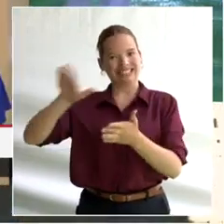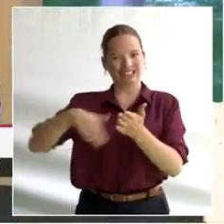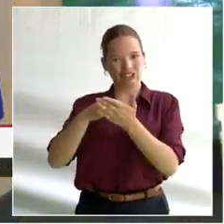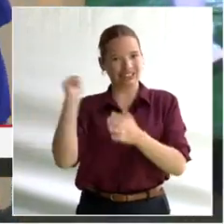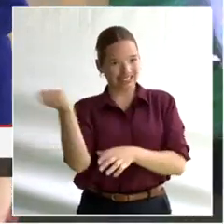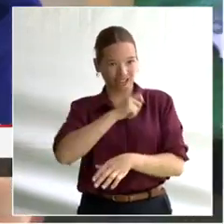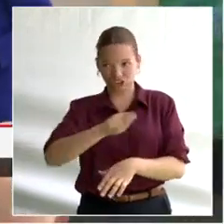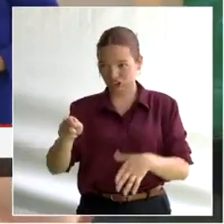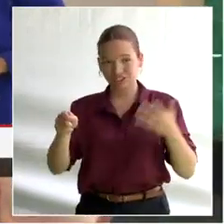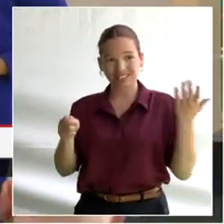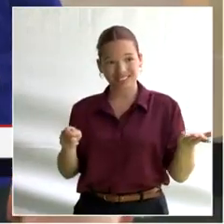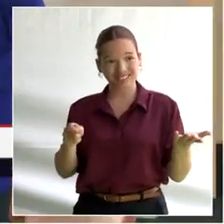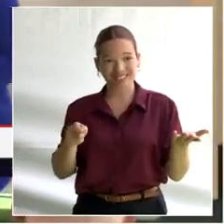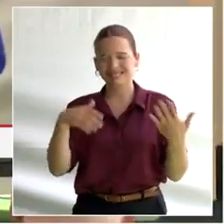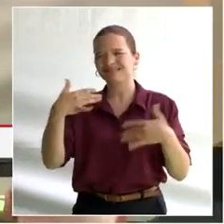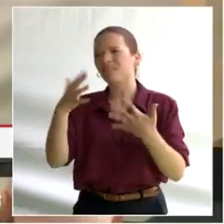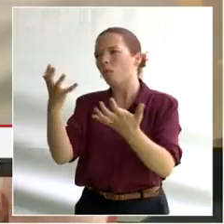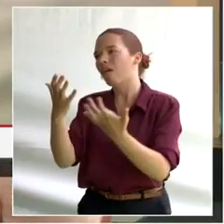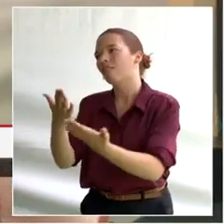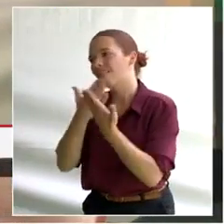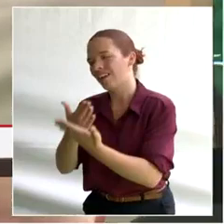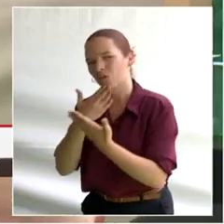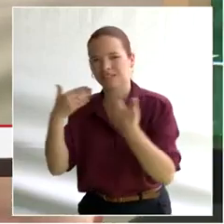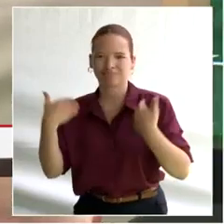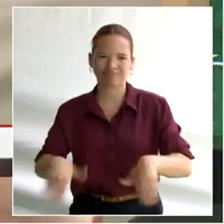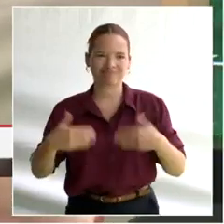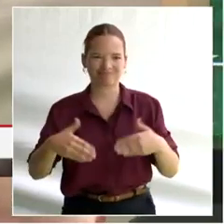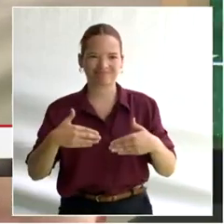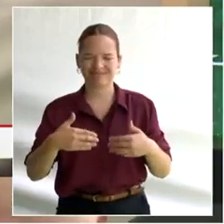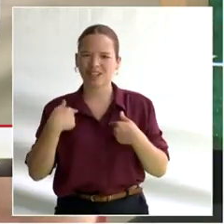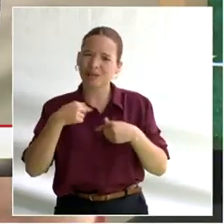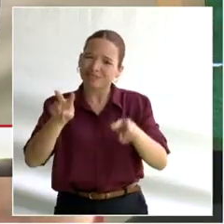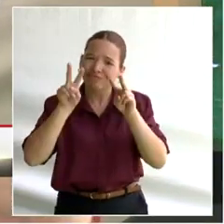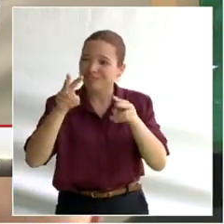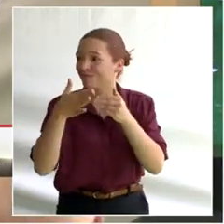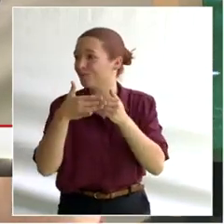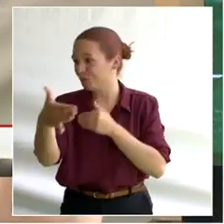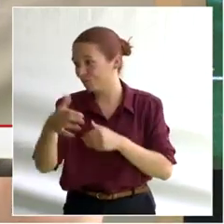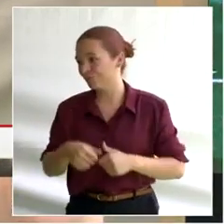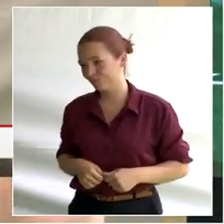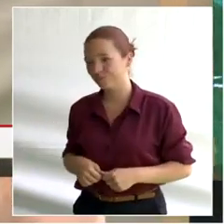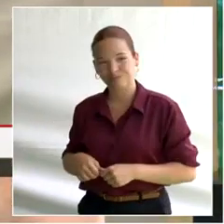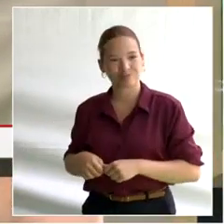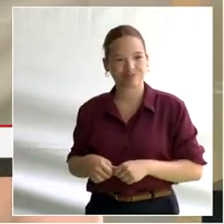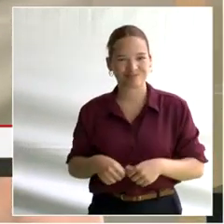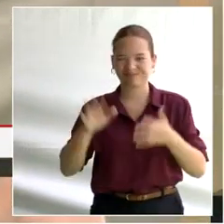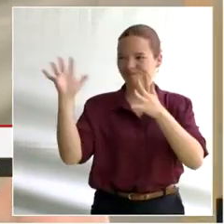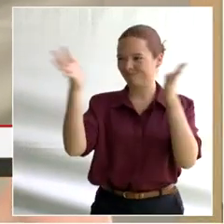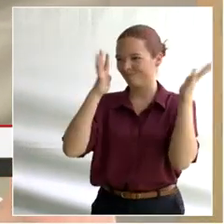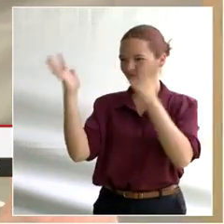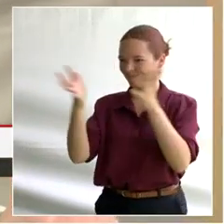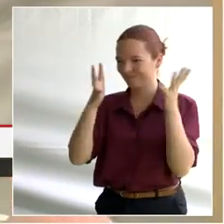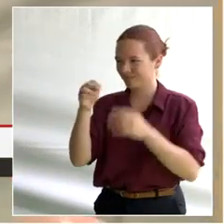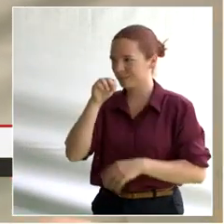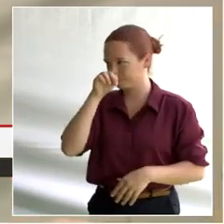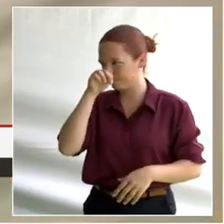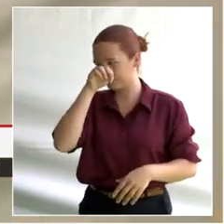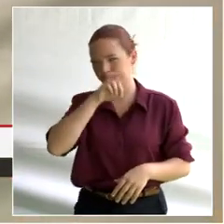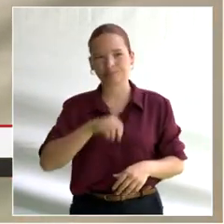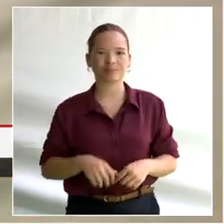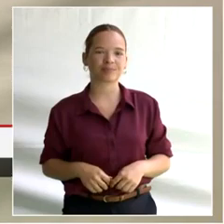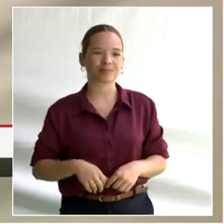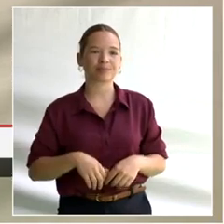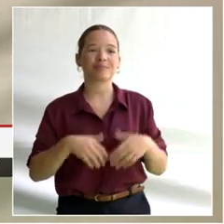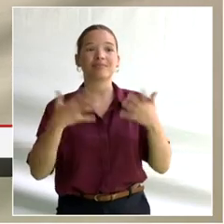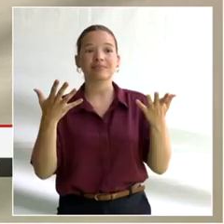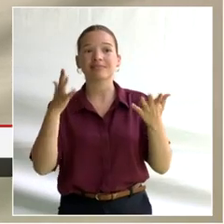you. Thank you, Mayor Bowser. And now, folks, we'd like to hear some words from Angie Gates from Events